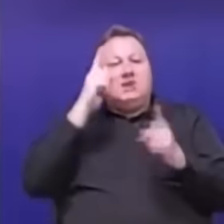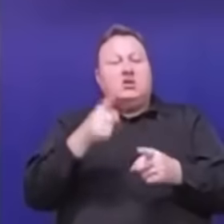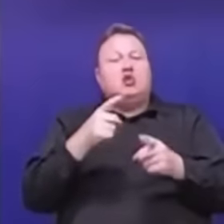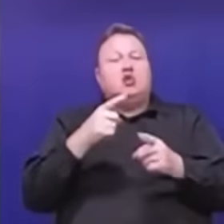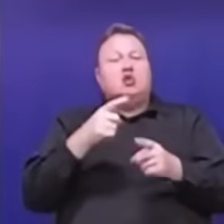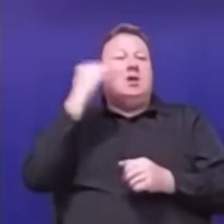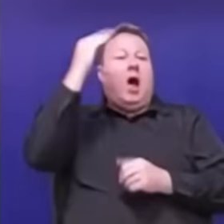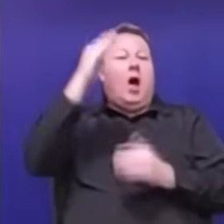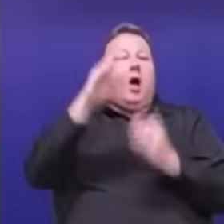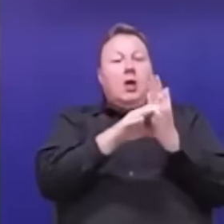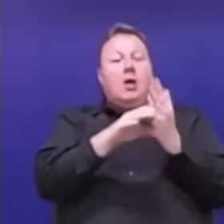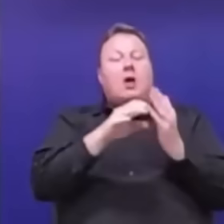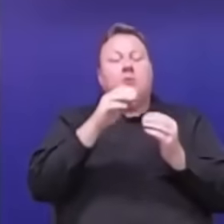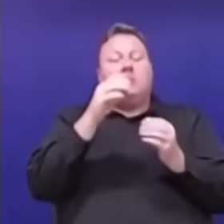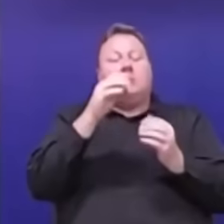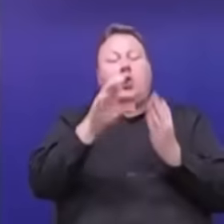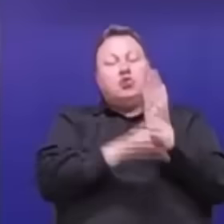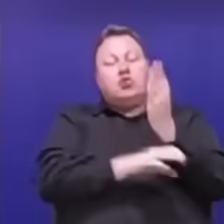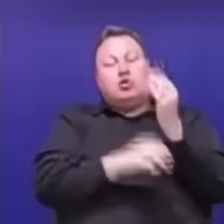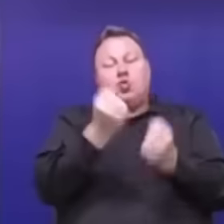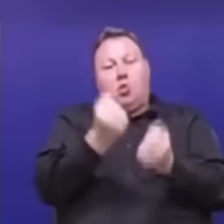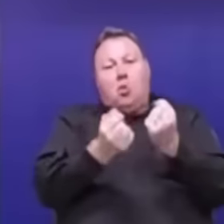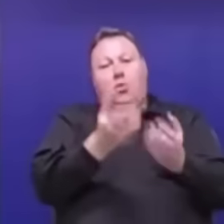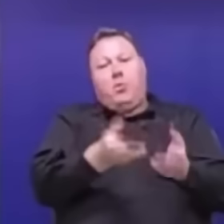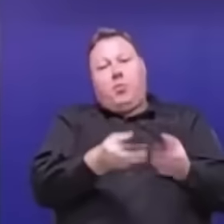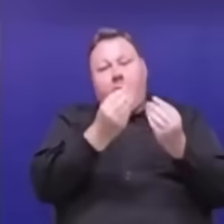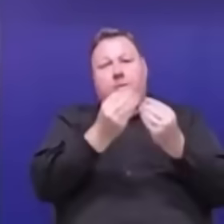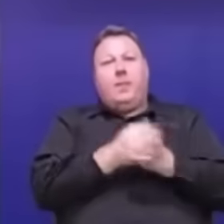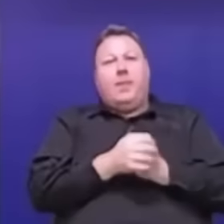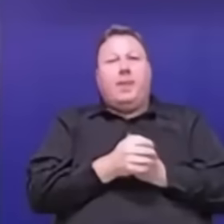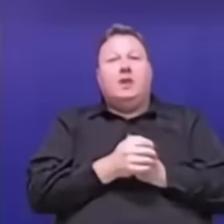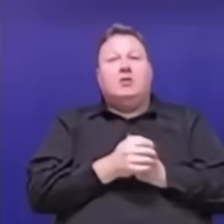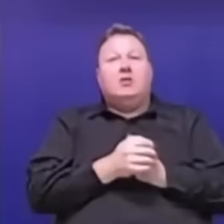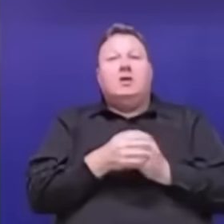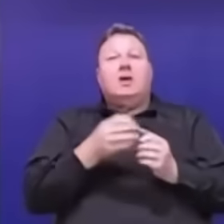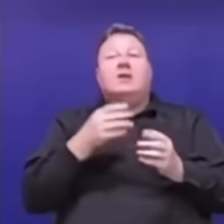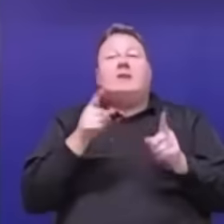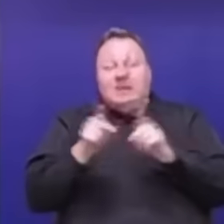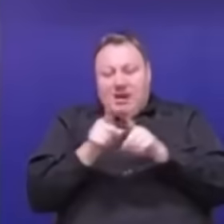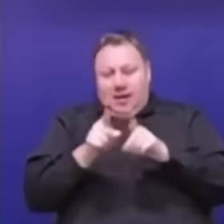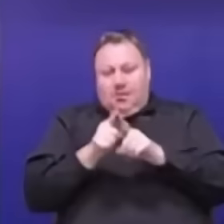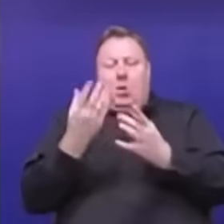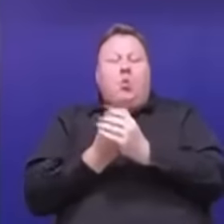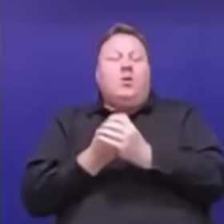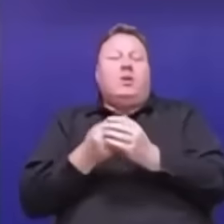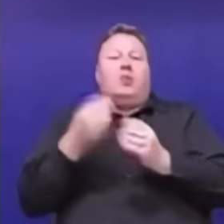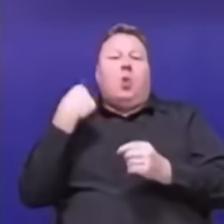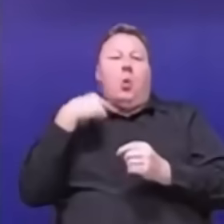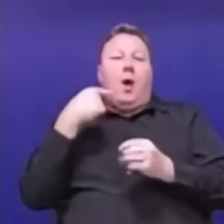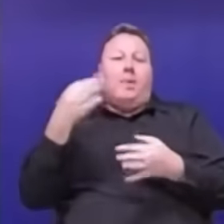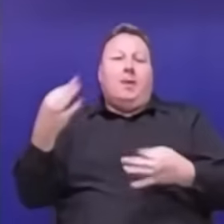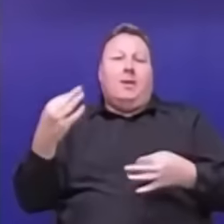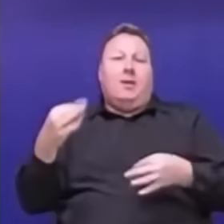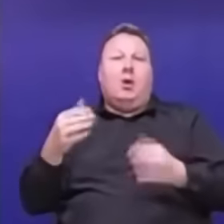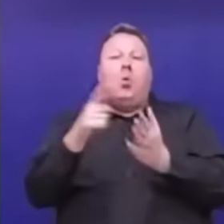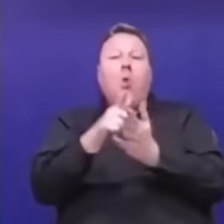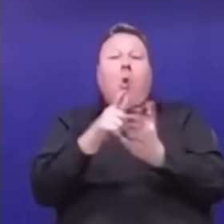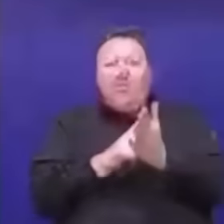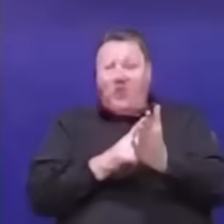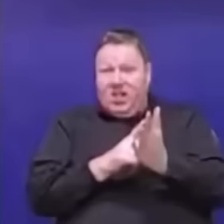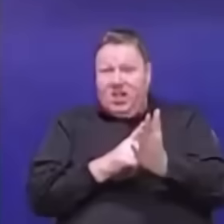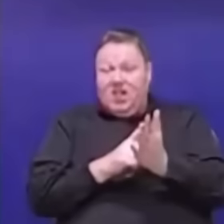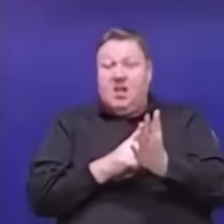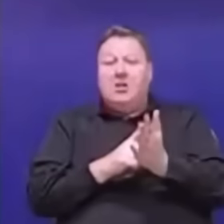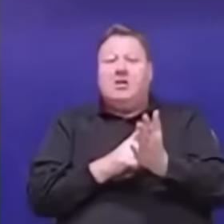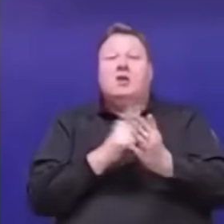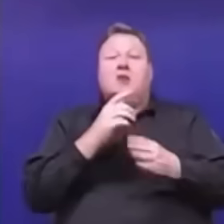in combination with the legislative changes flowing from the revised white paper, to ensure that we ramp up lawful